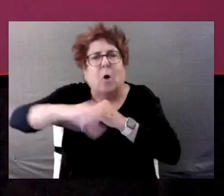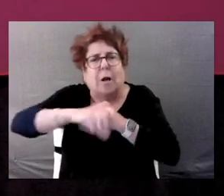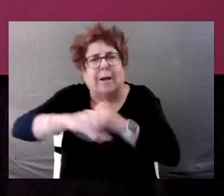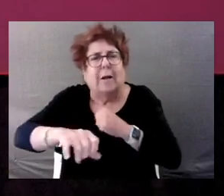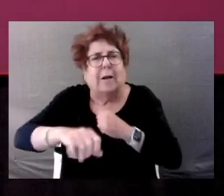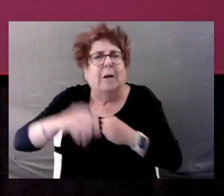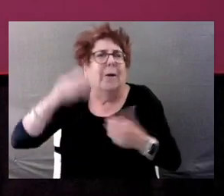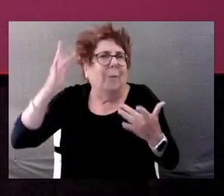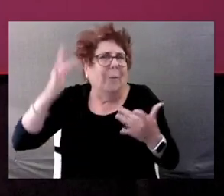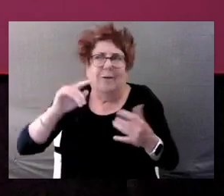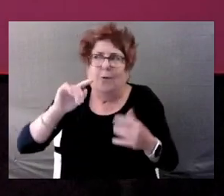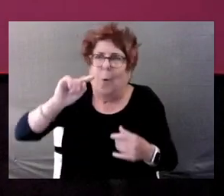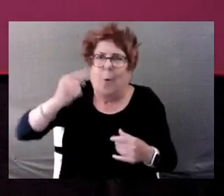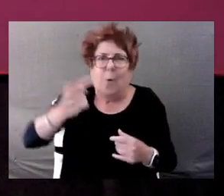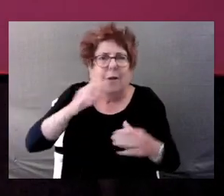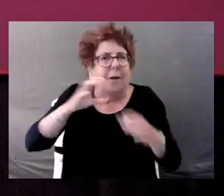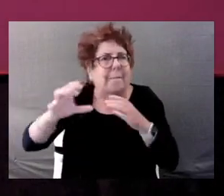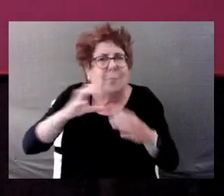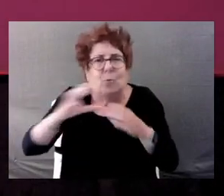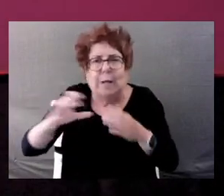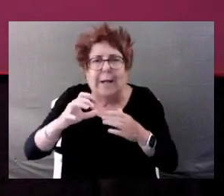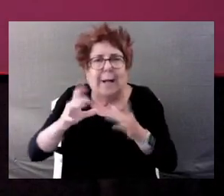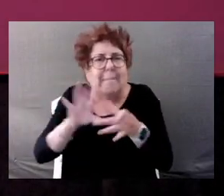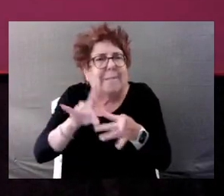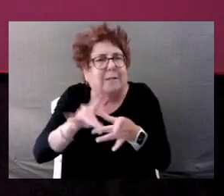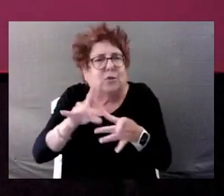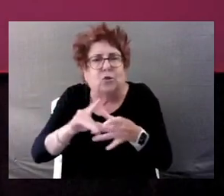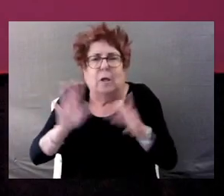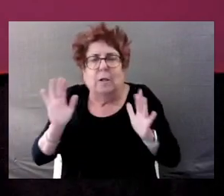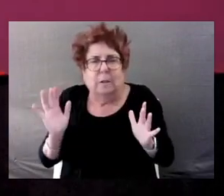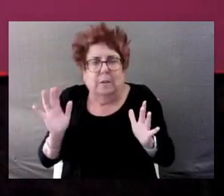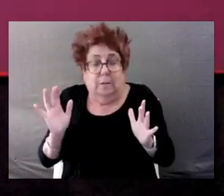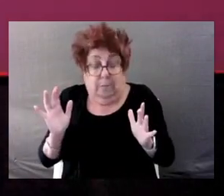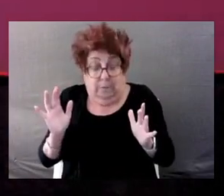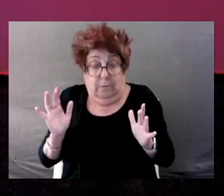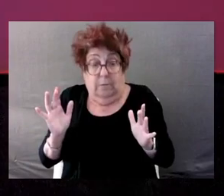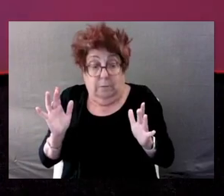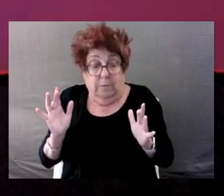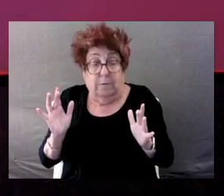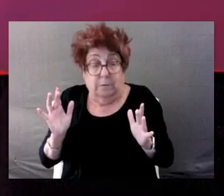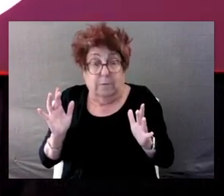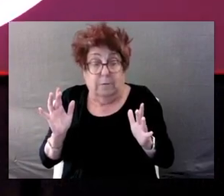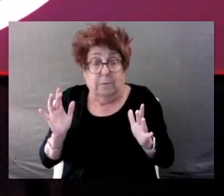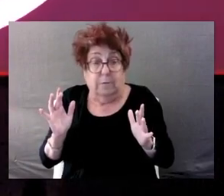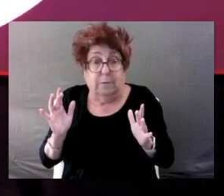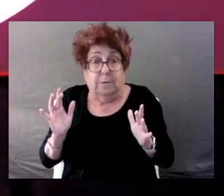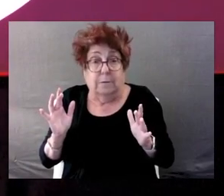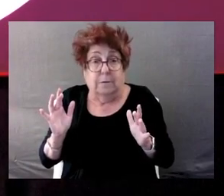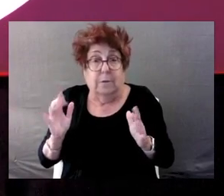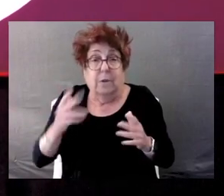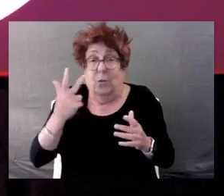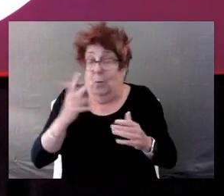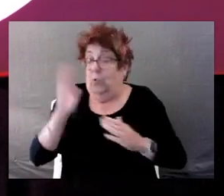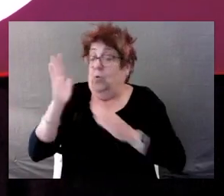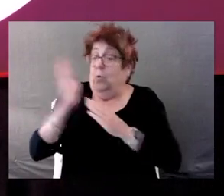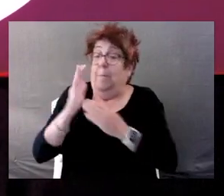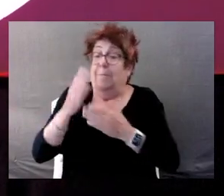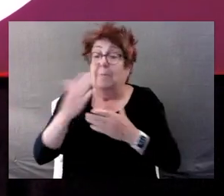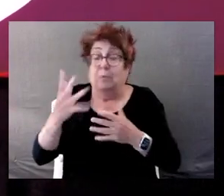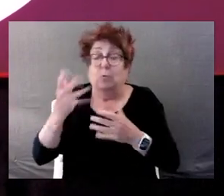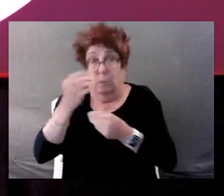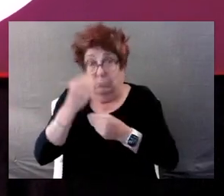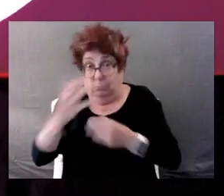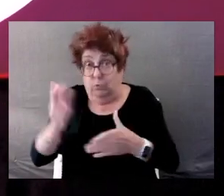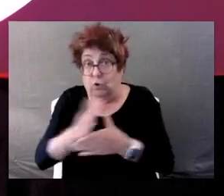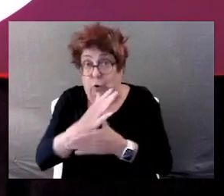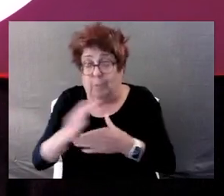message. We're communicating a message. And so there are three big pieces that I want to kind of share as what I think